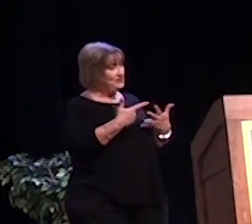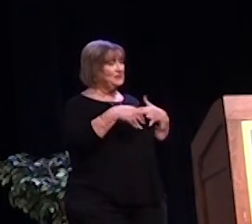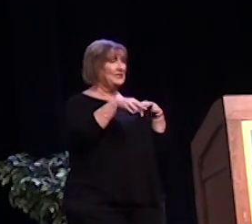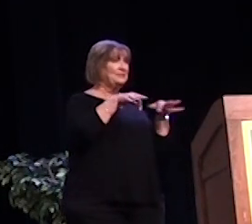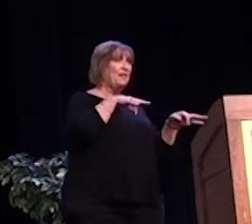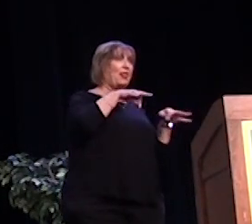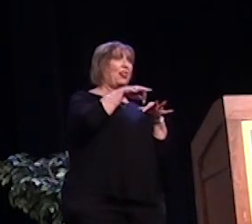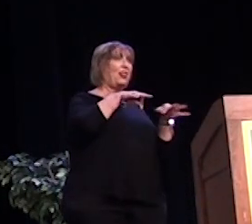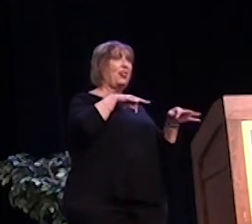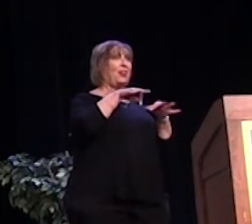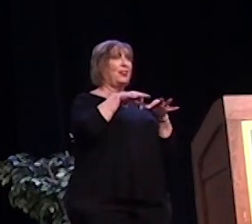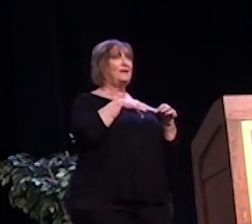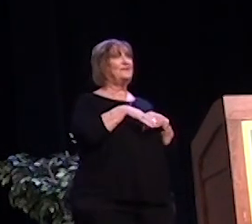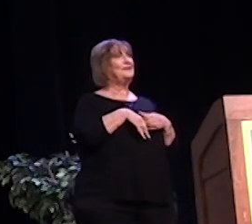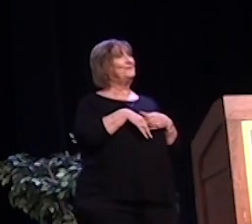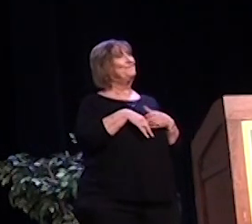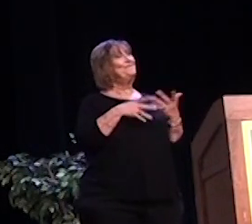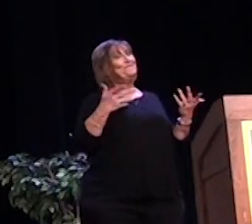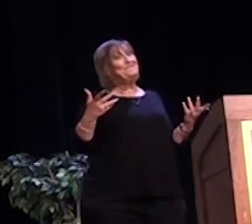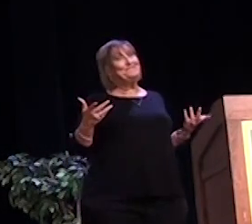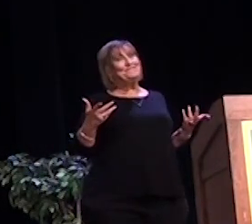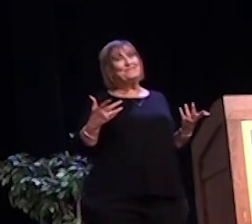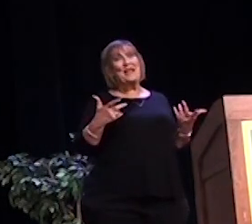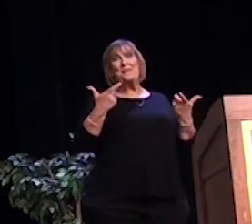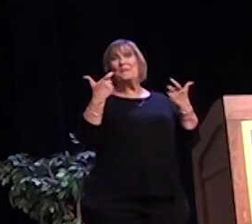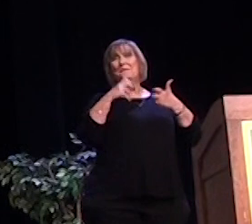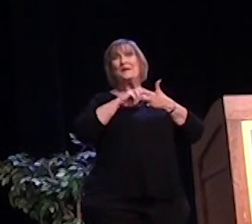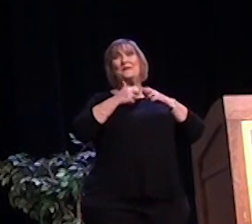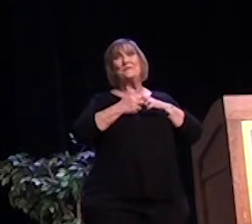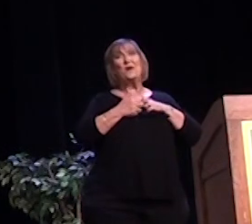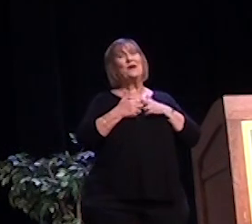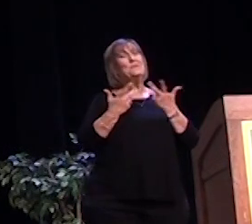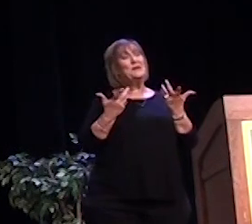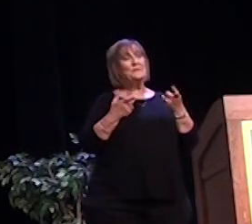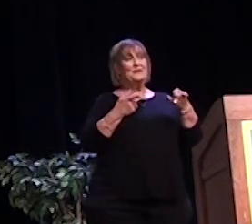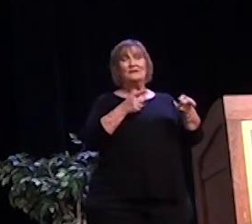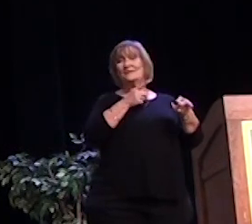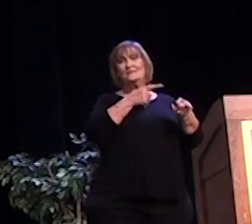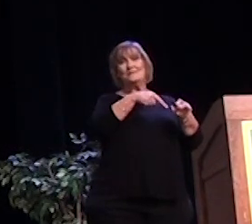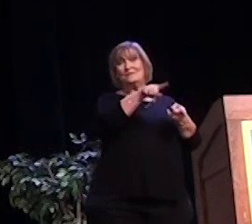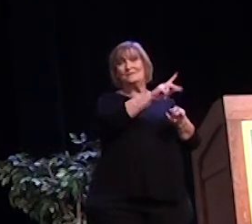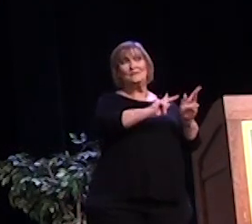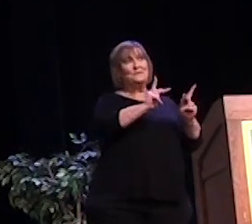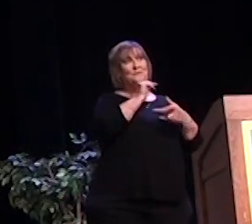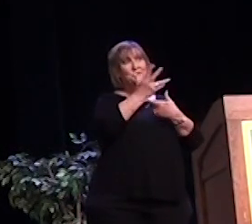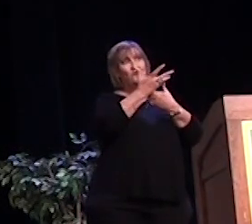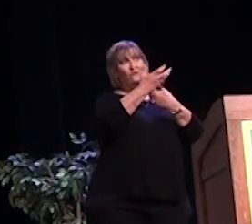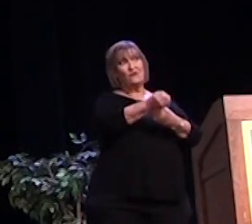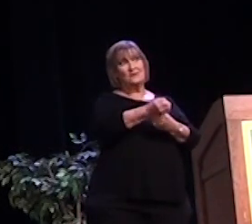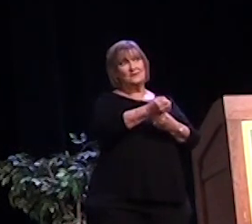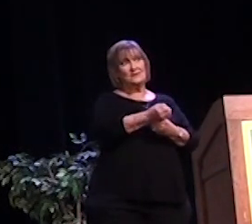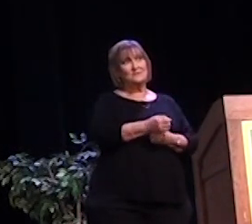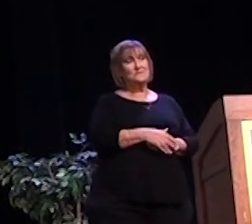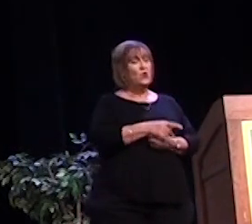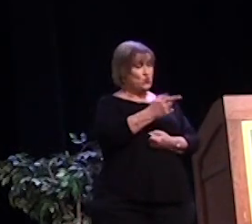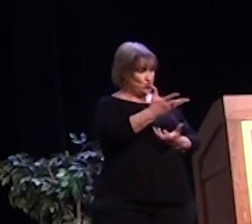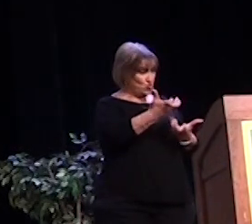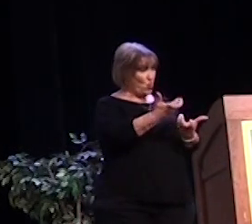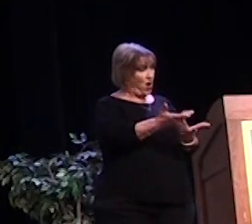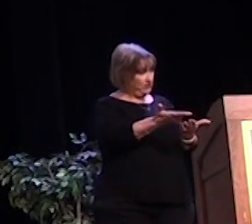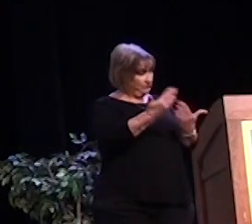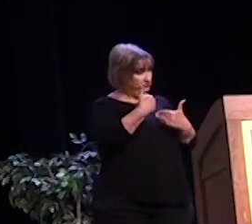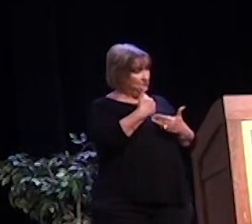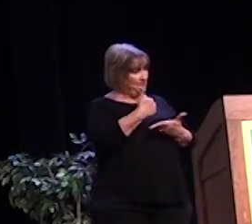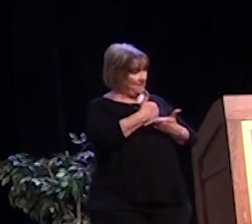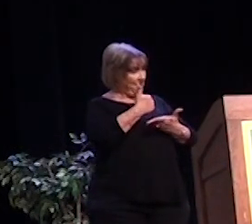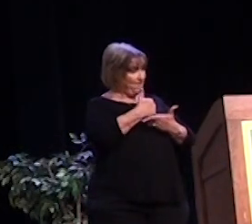here's a promise. We have to build a lot of trust, right? Because they probably had that conversation in the past about would you want to